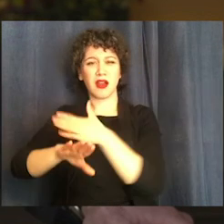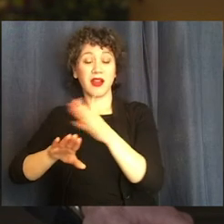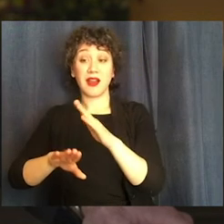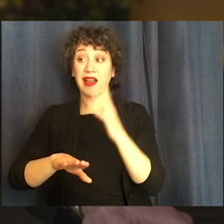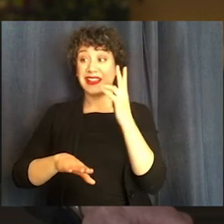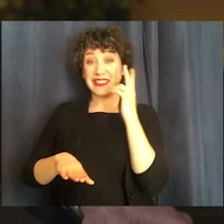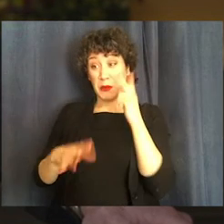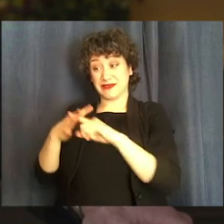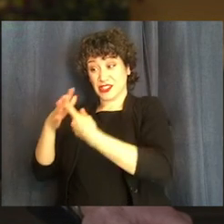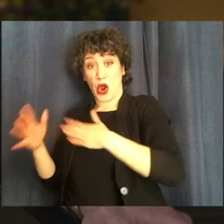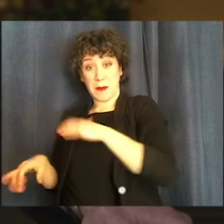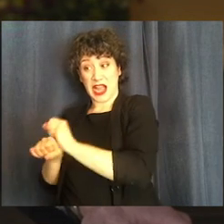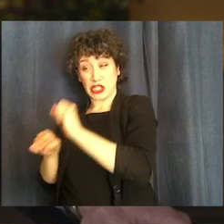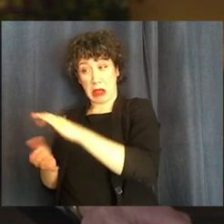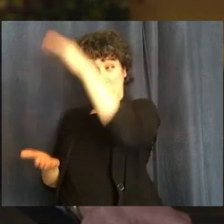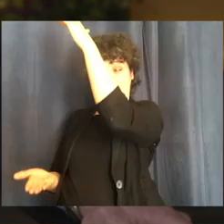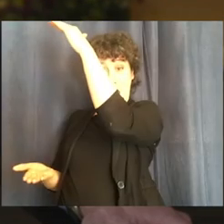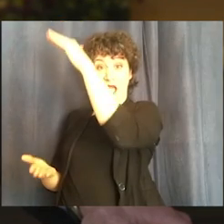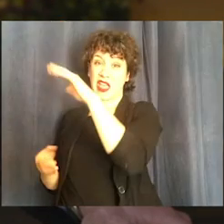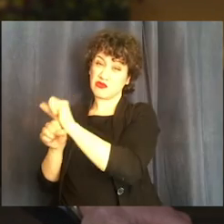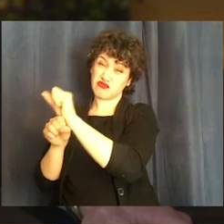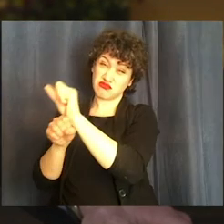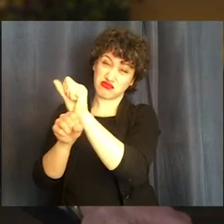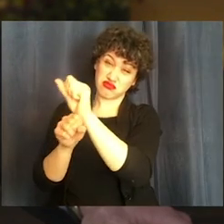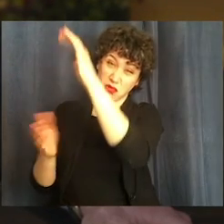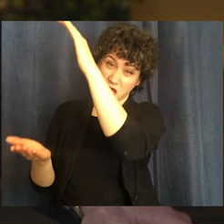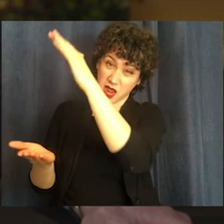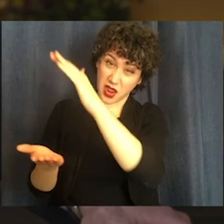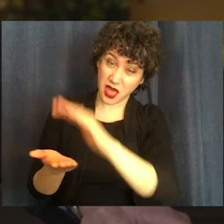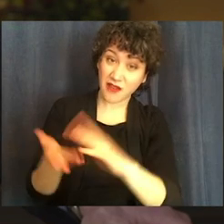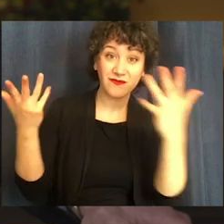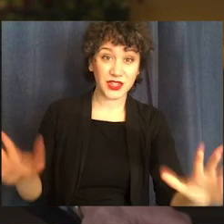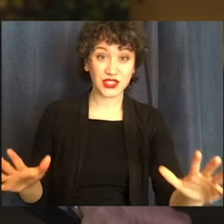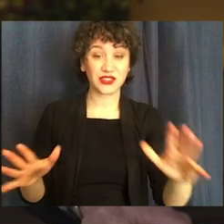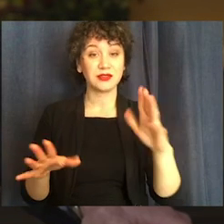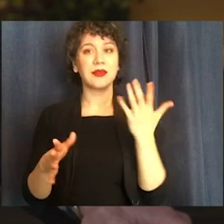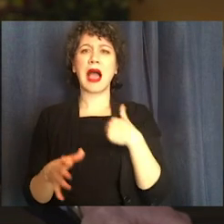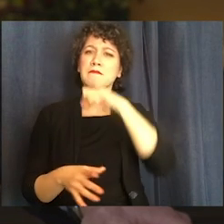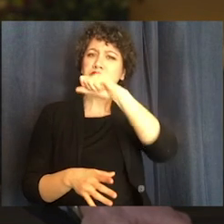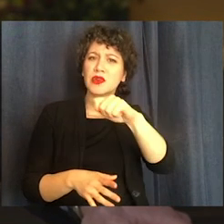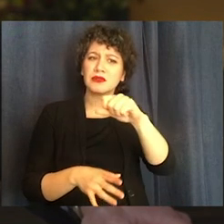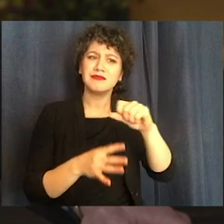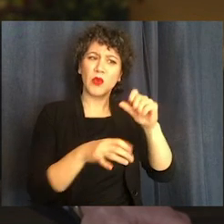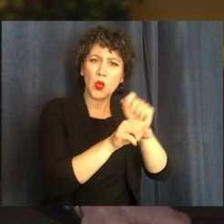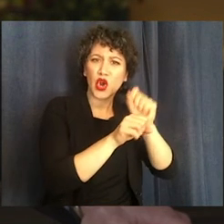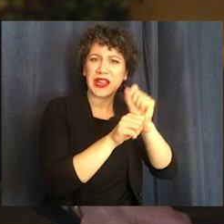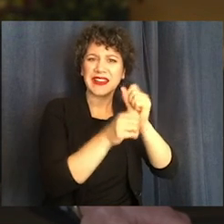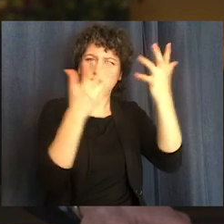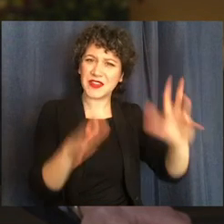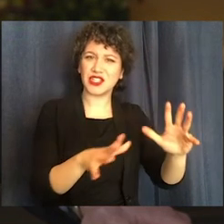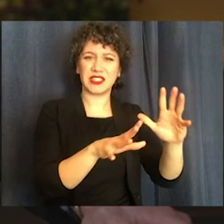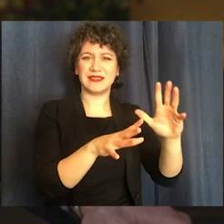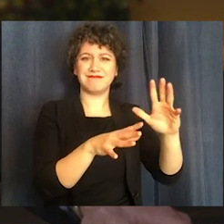how large or small the task is. If COVID-19 has taught us anything, then I would hope it has taught us how important work